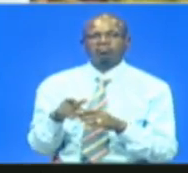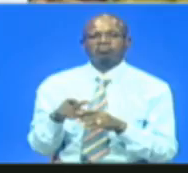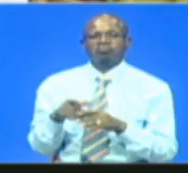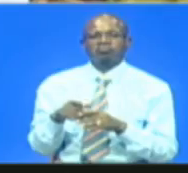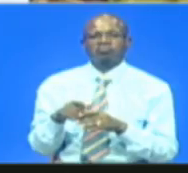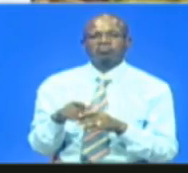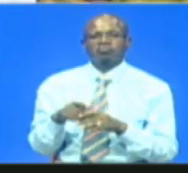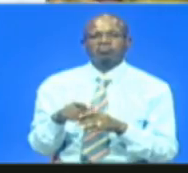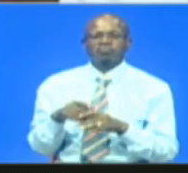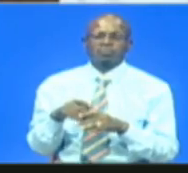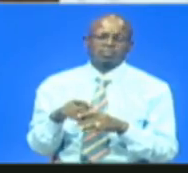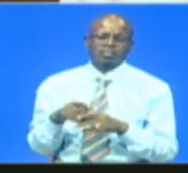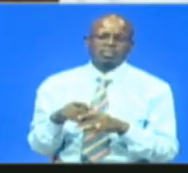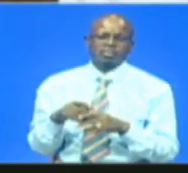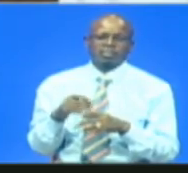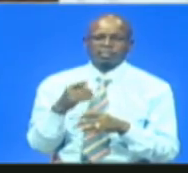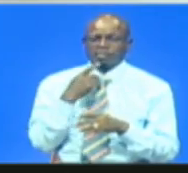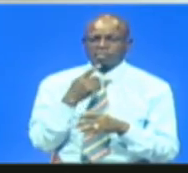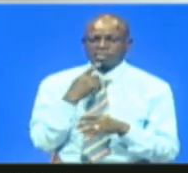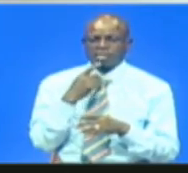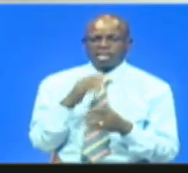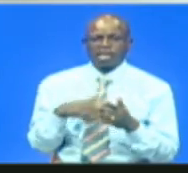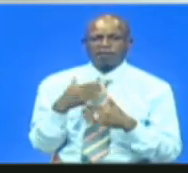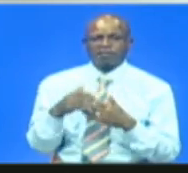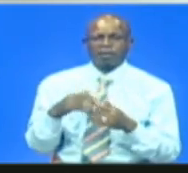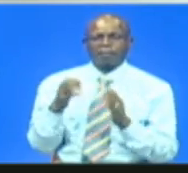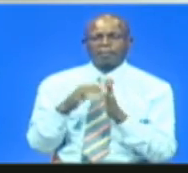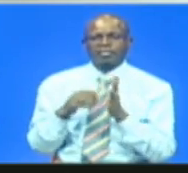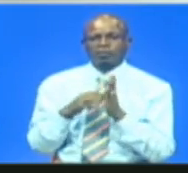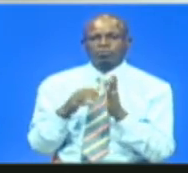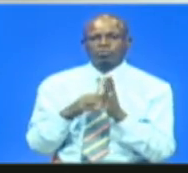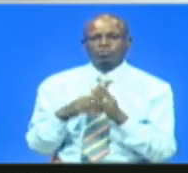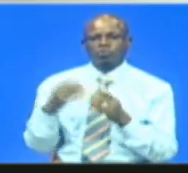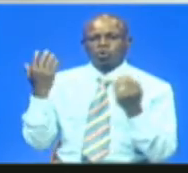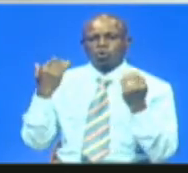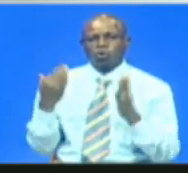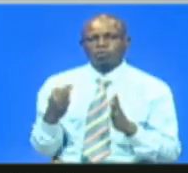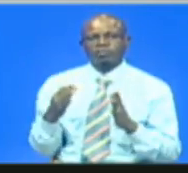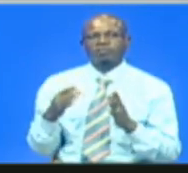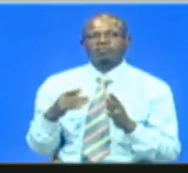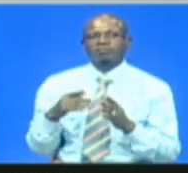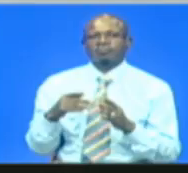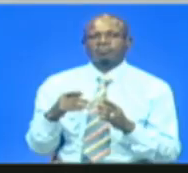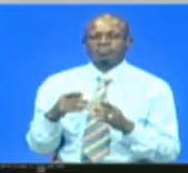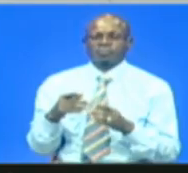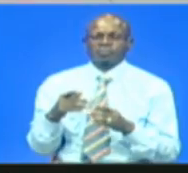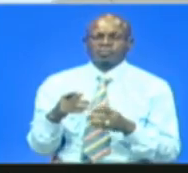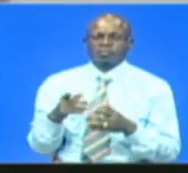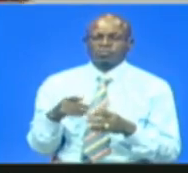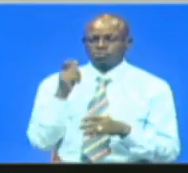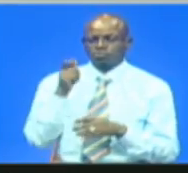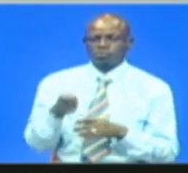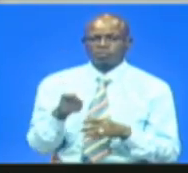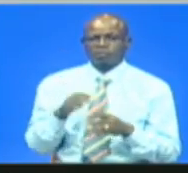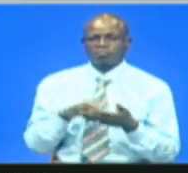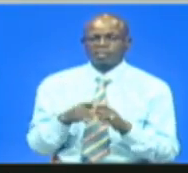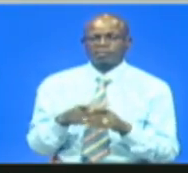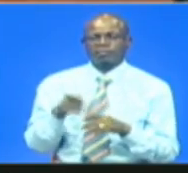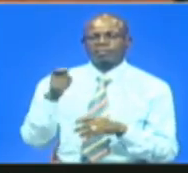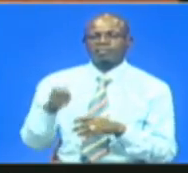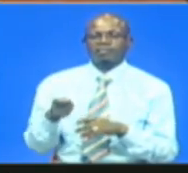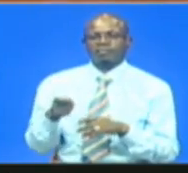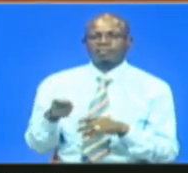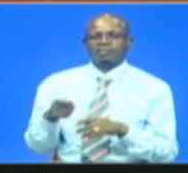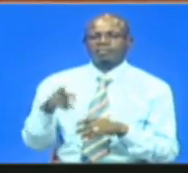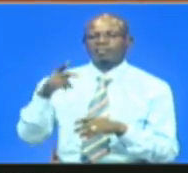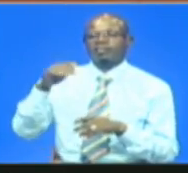27 more days, after a Machakos court ruled against her application for bail or bond on Thursday. Justice David Kimei suspended the